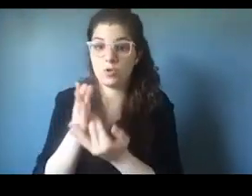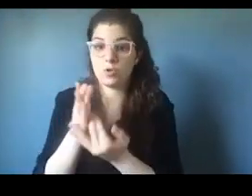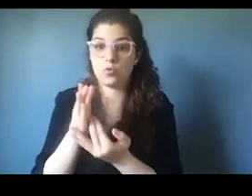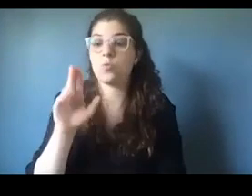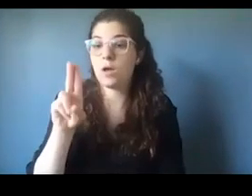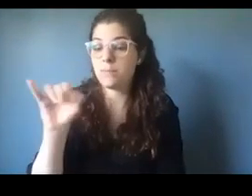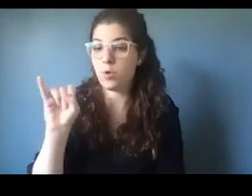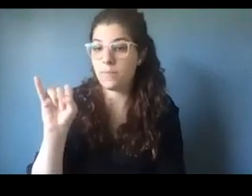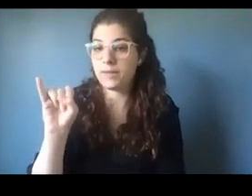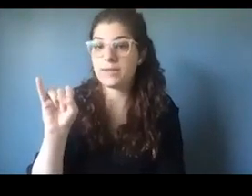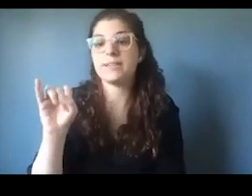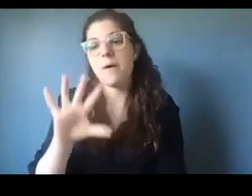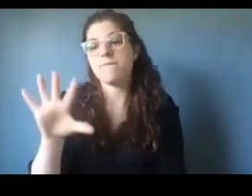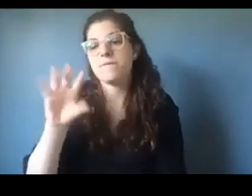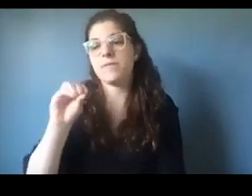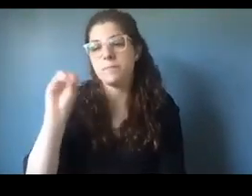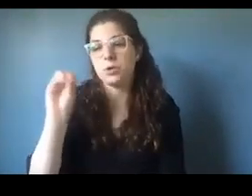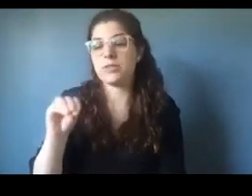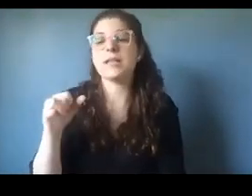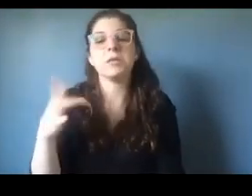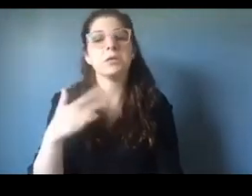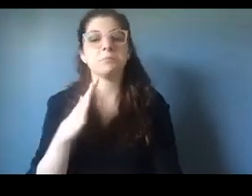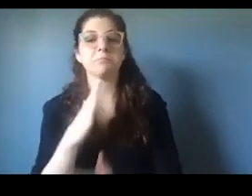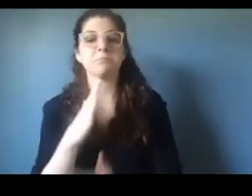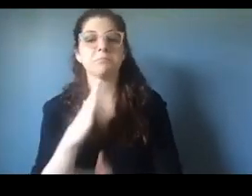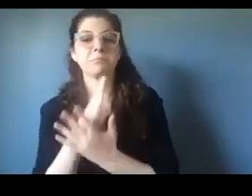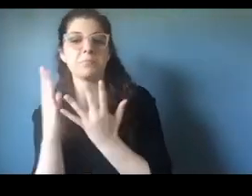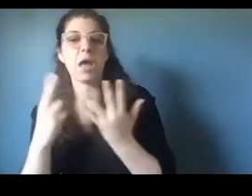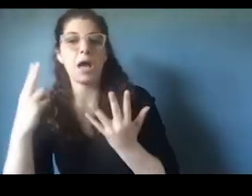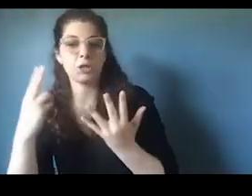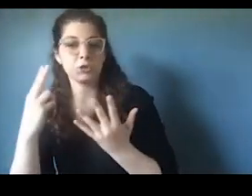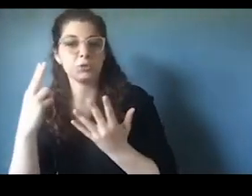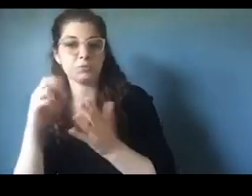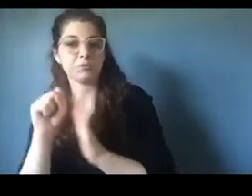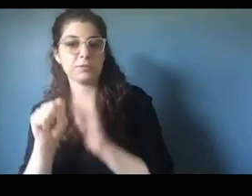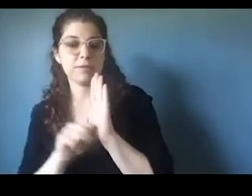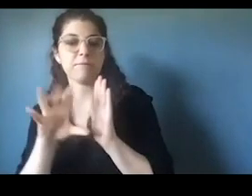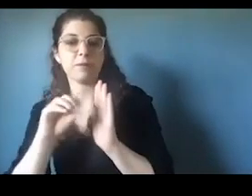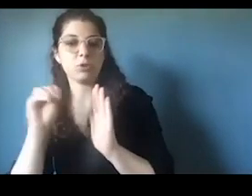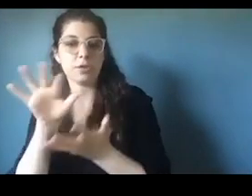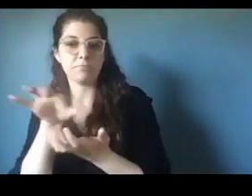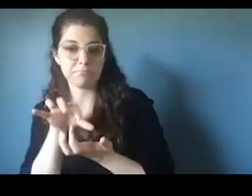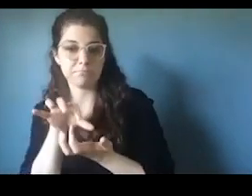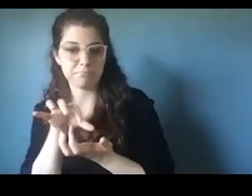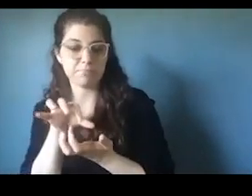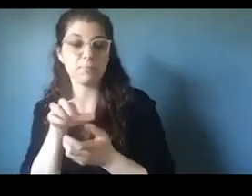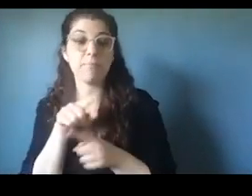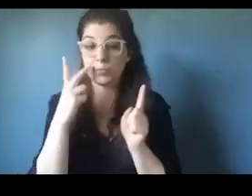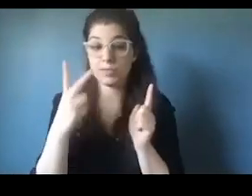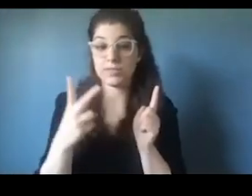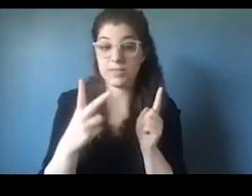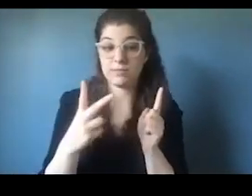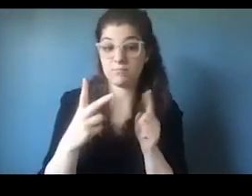about 50%. That's on the higher end among states. But you can see that under a